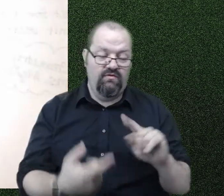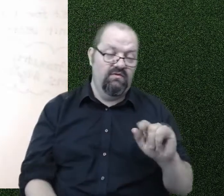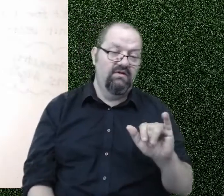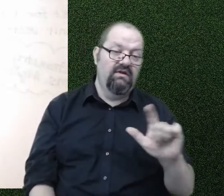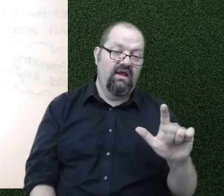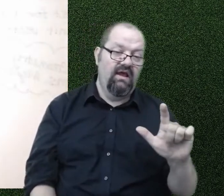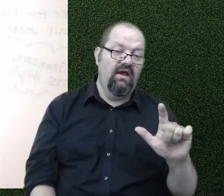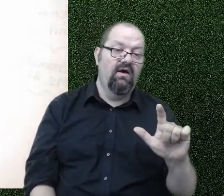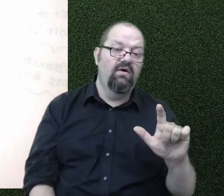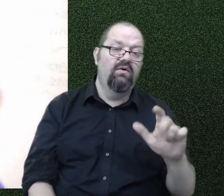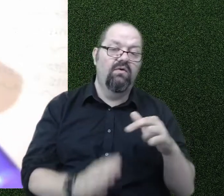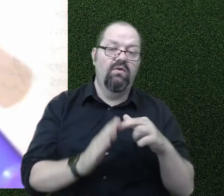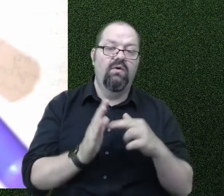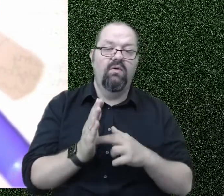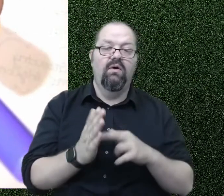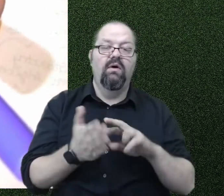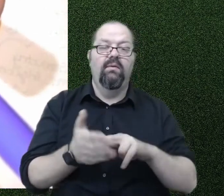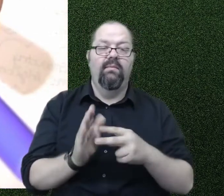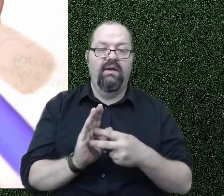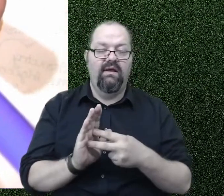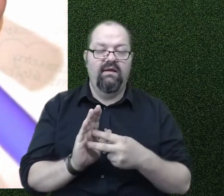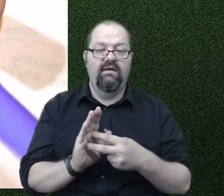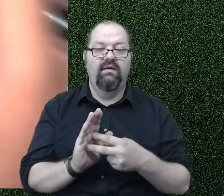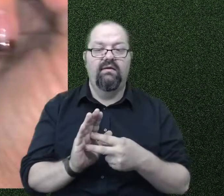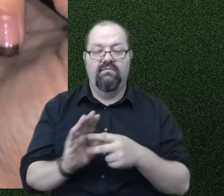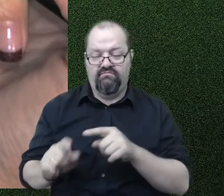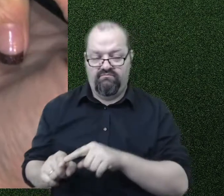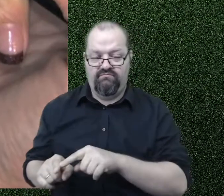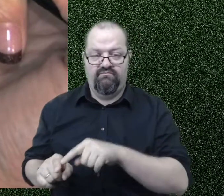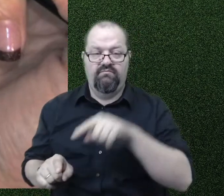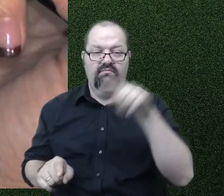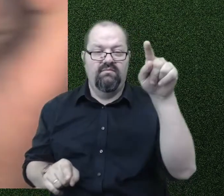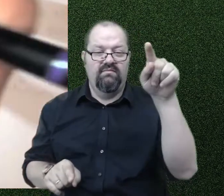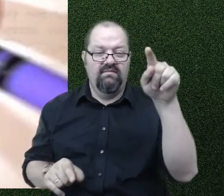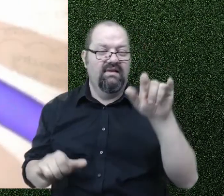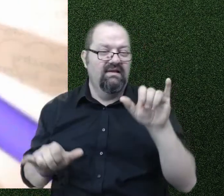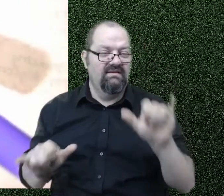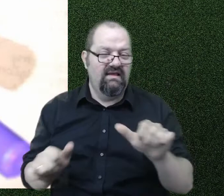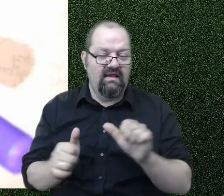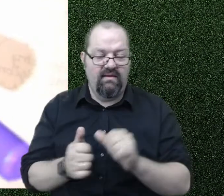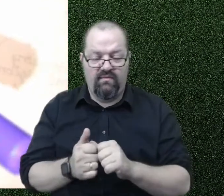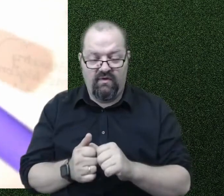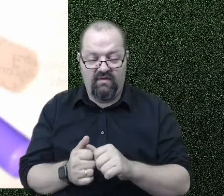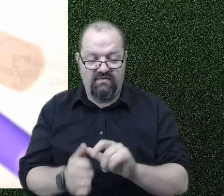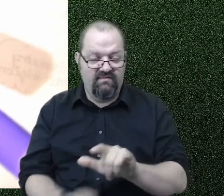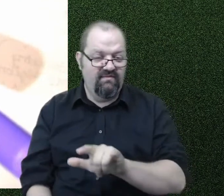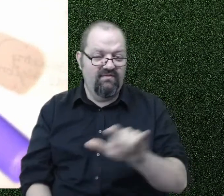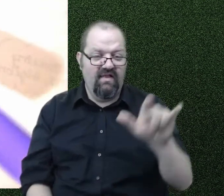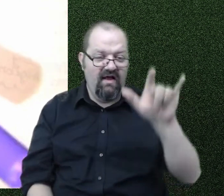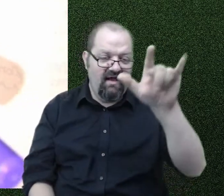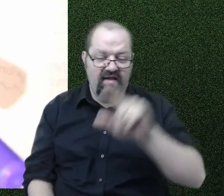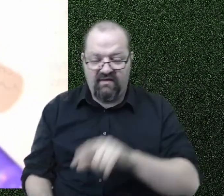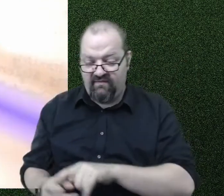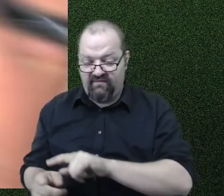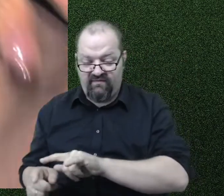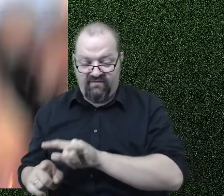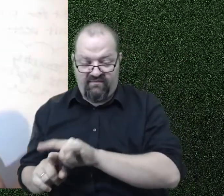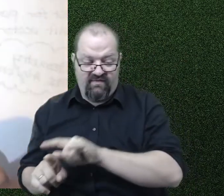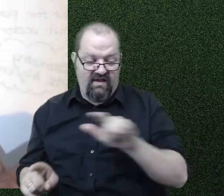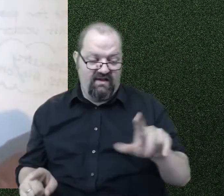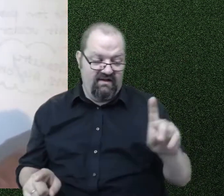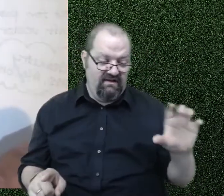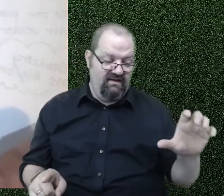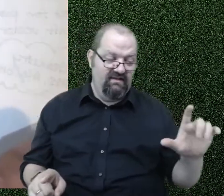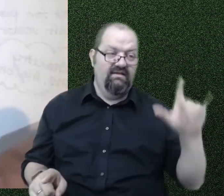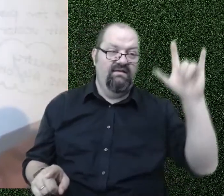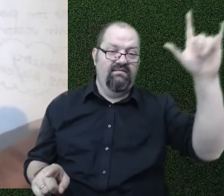up. Just like I'm flying from Tulsa to New York. That's u plus v, new vector.